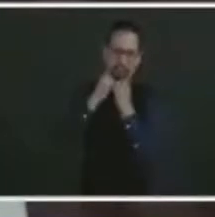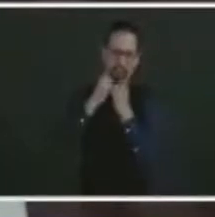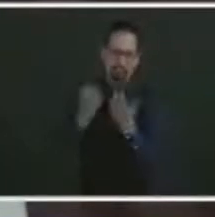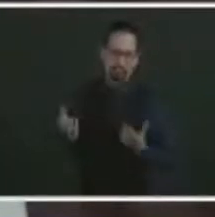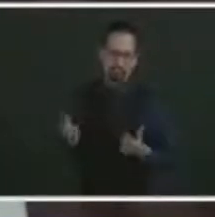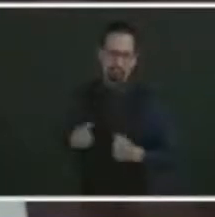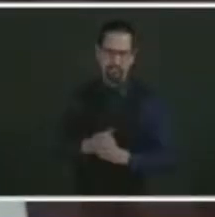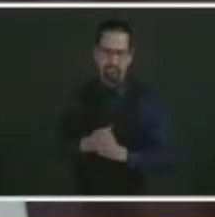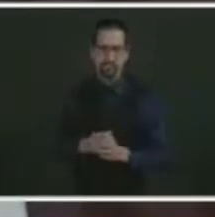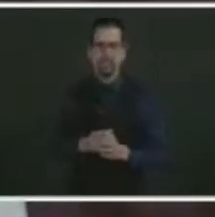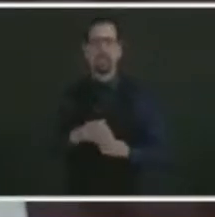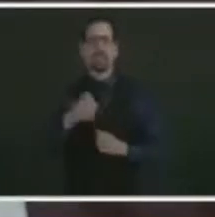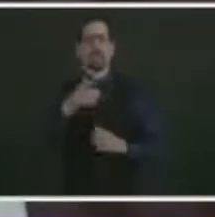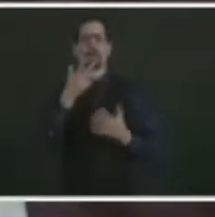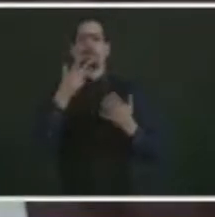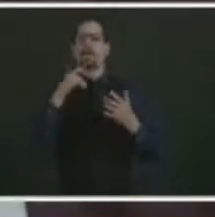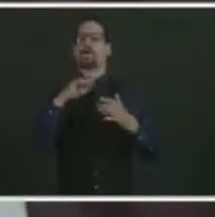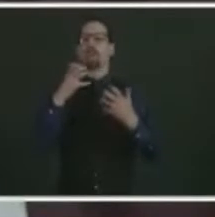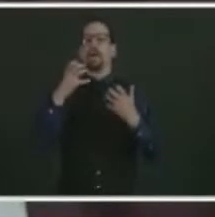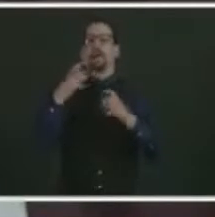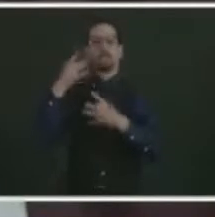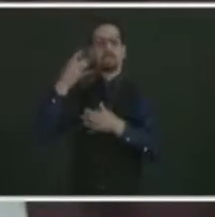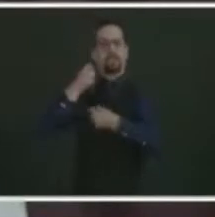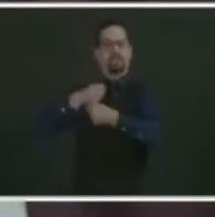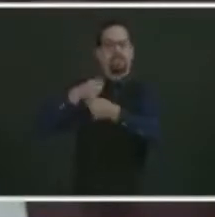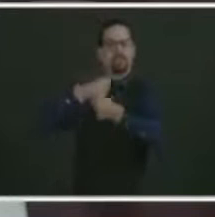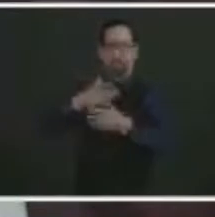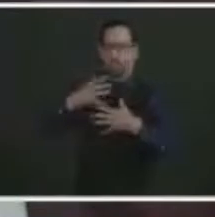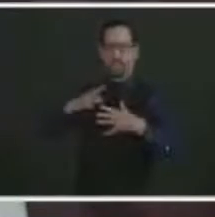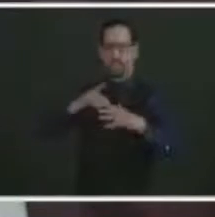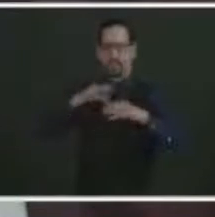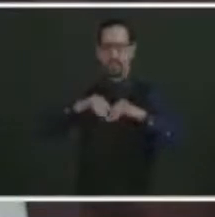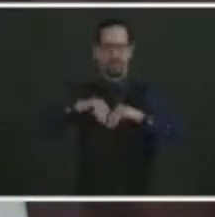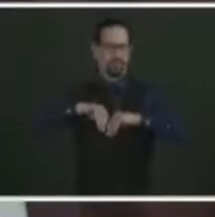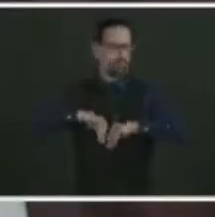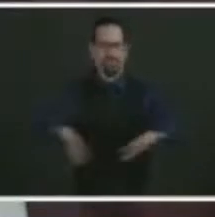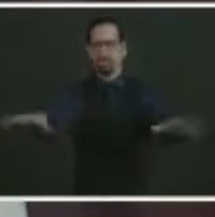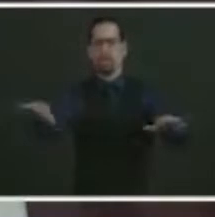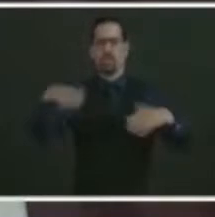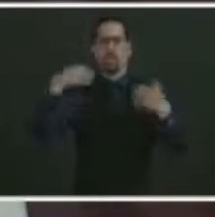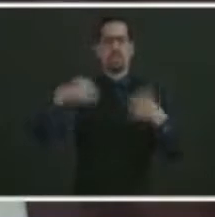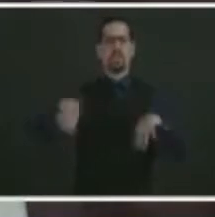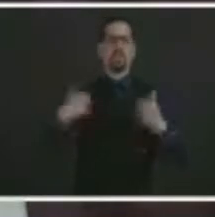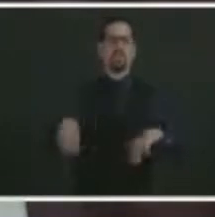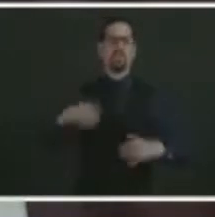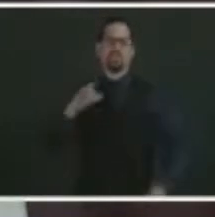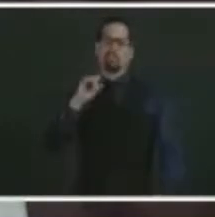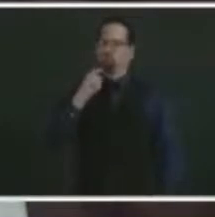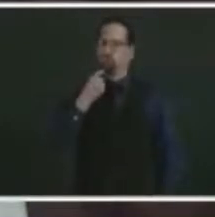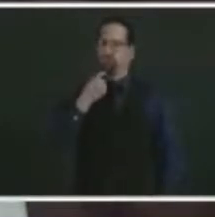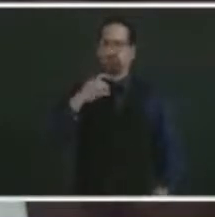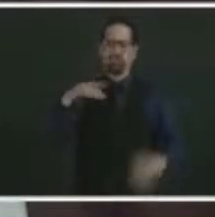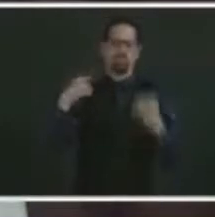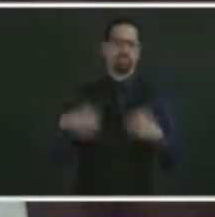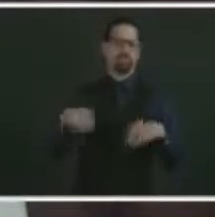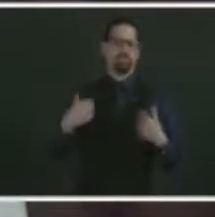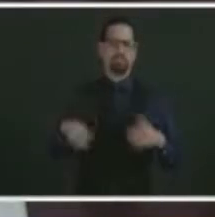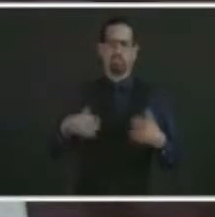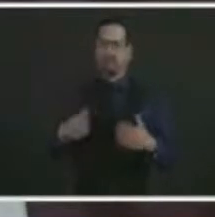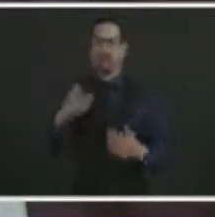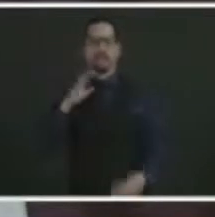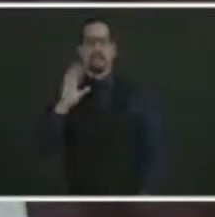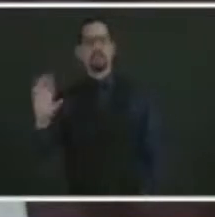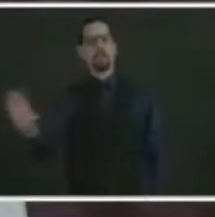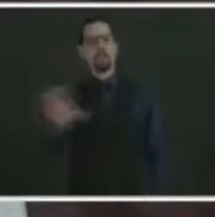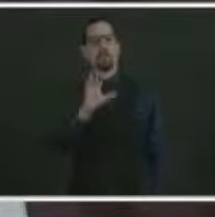we want to do whatever we can to allow people to participate safely and make their voices heard at